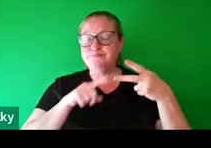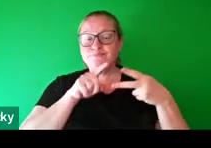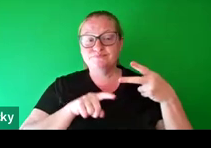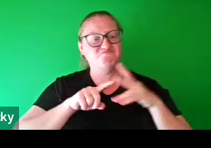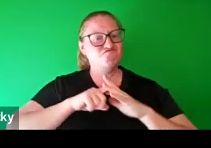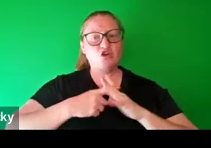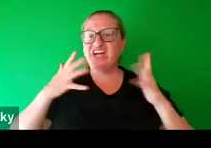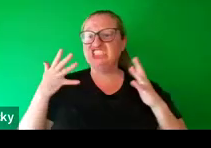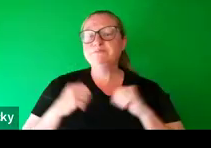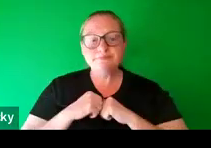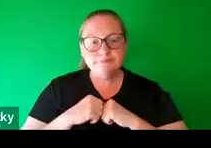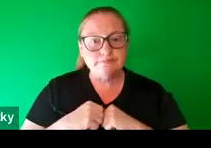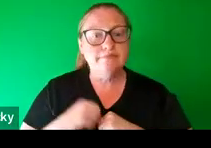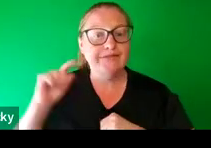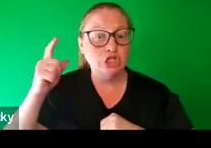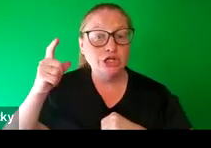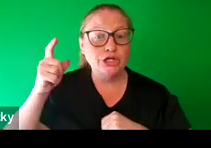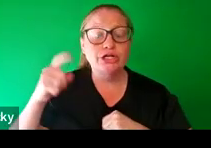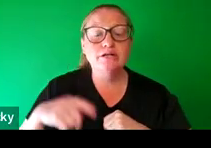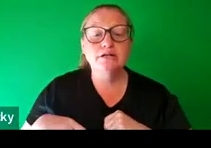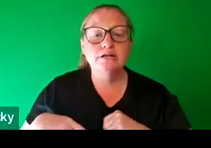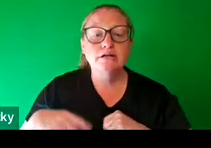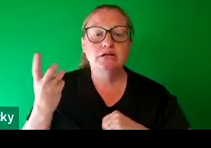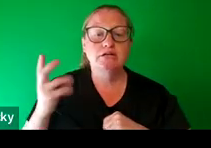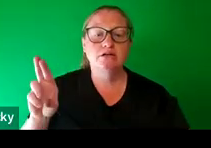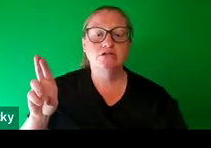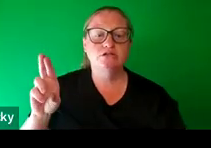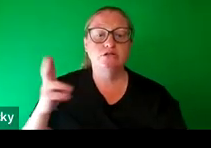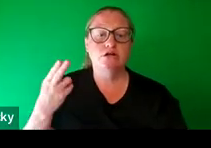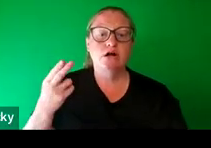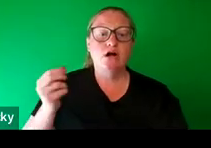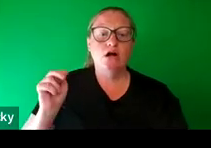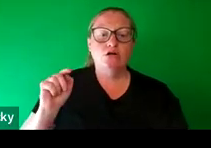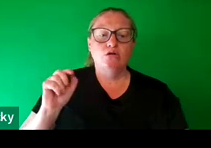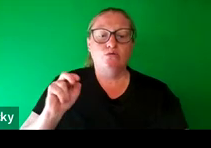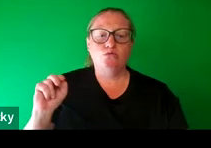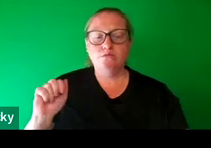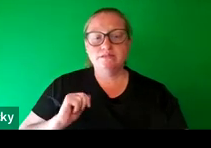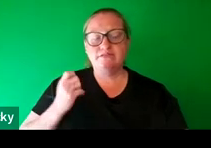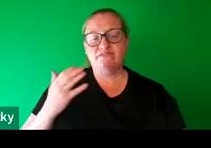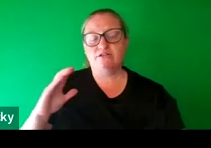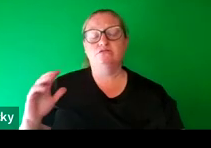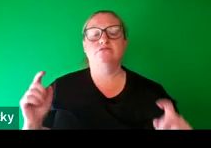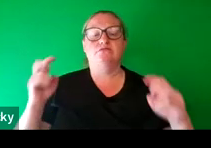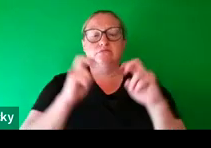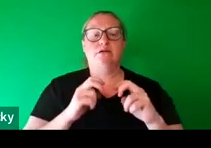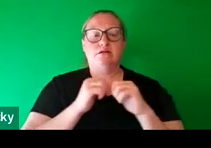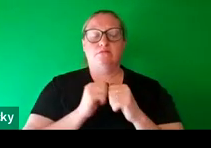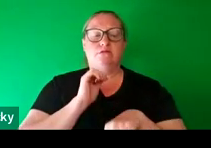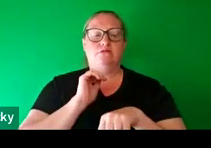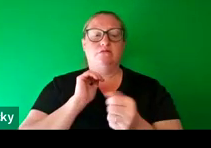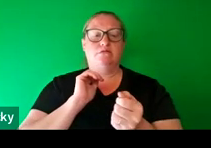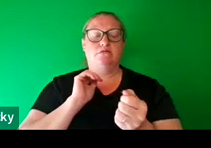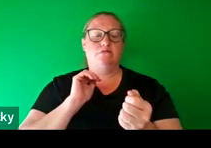underway. The first one is Dr. Hontoon and I have met with a provider that offers the early retirement